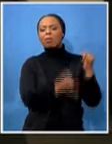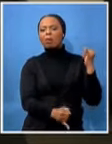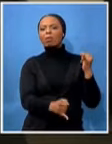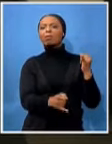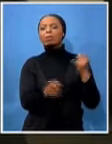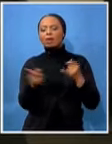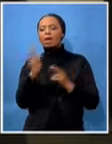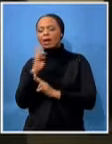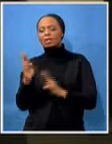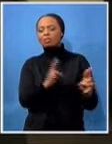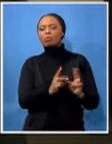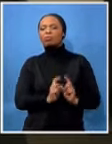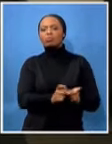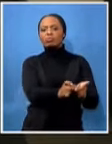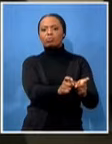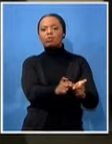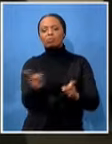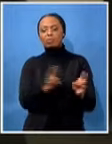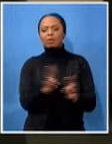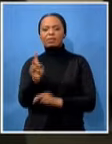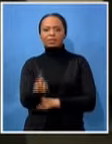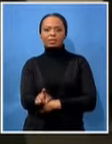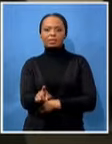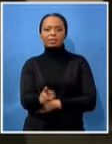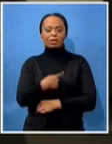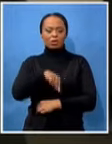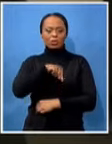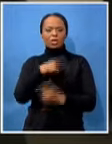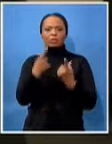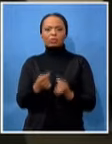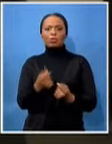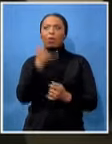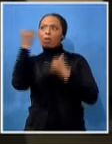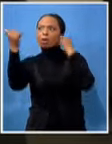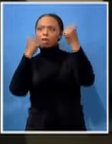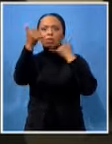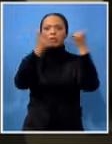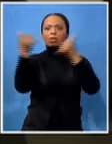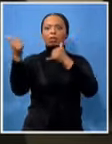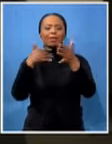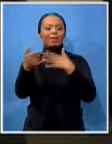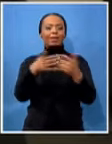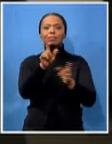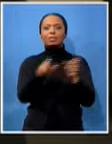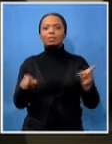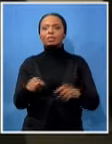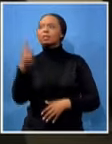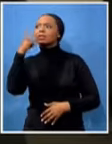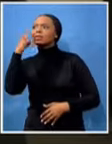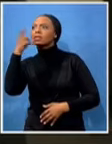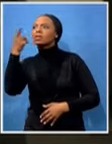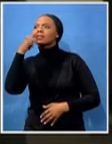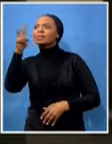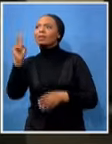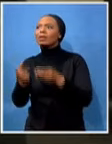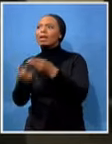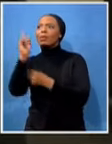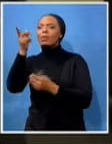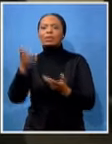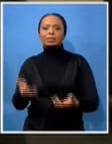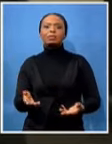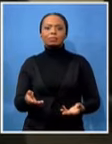what we do, we just call anybody to find out, hey, what do you see there, what's happening, just so that we get a sense, because there's